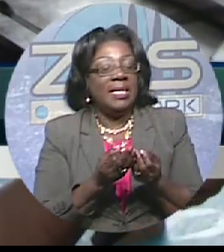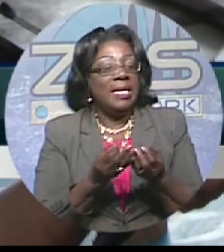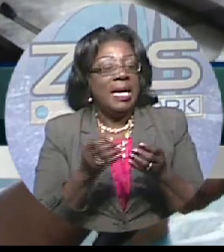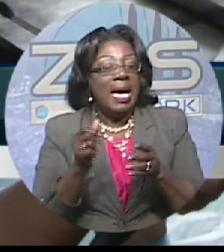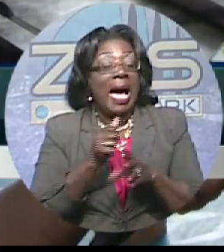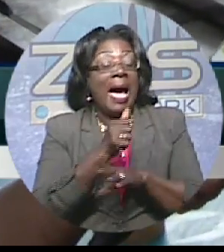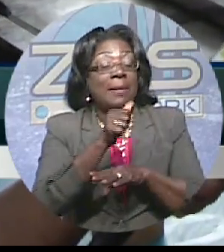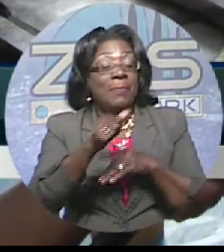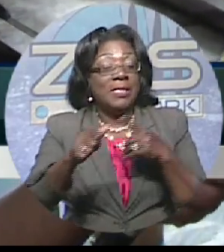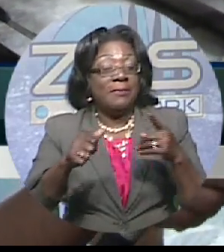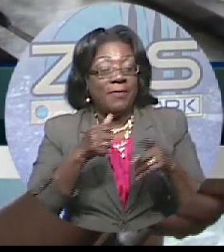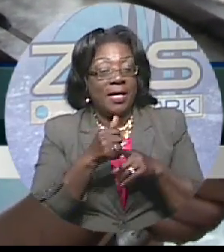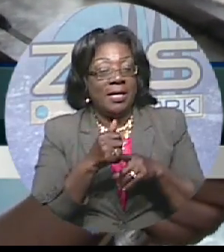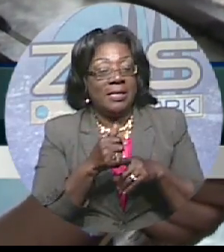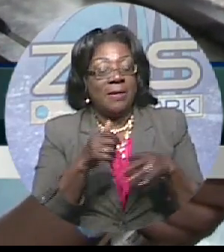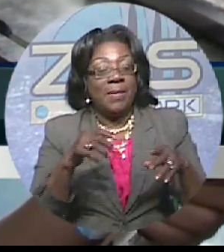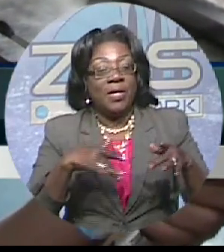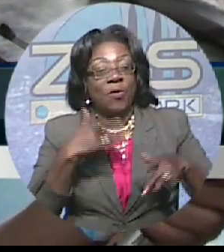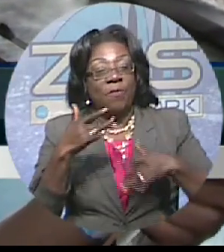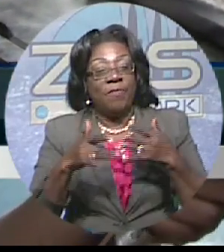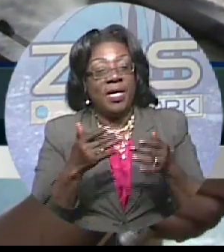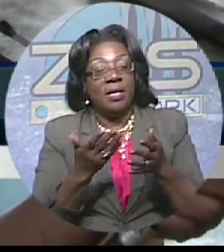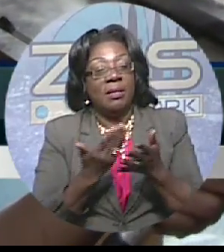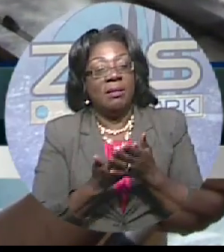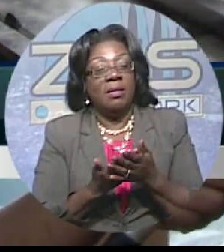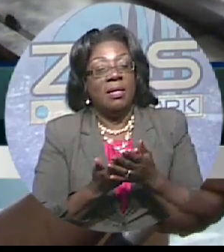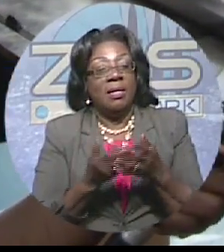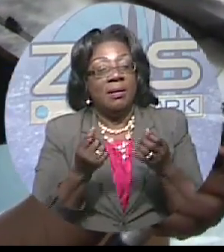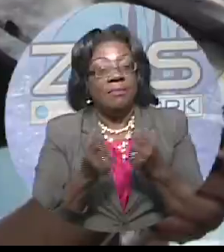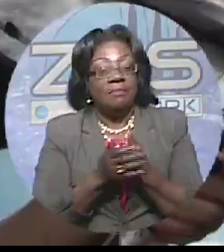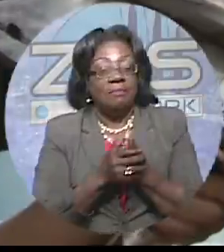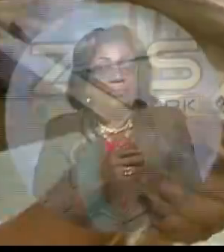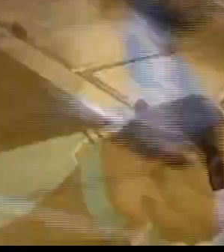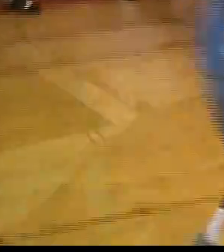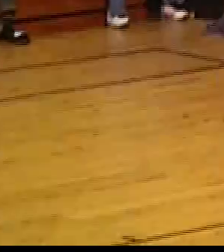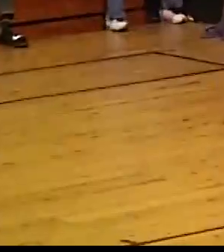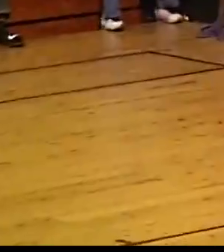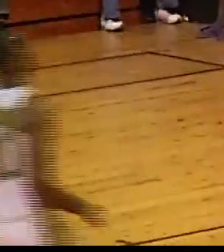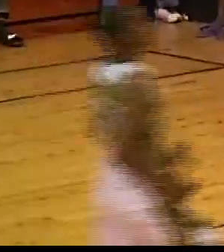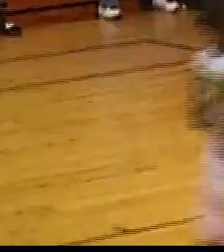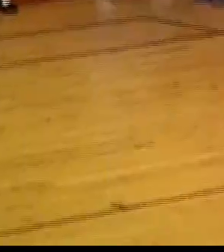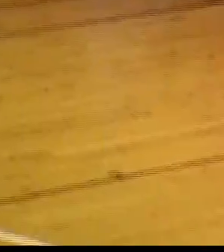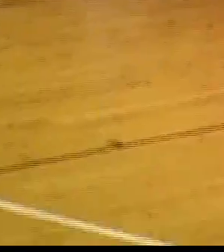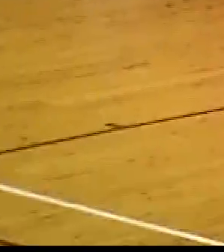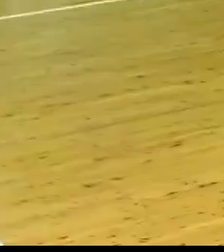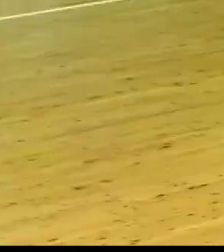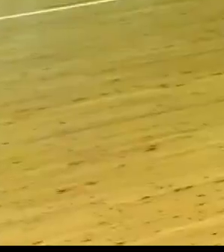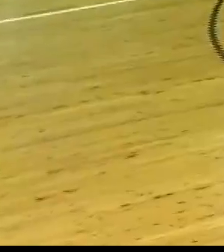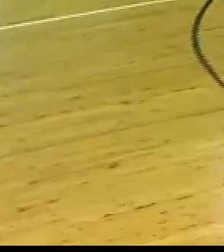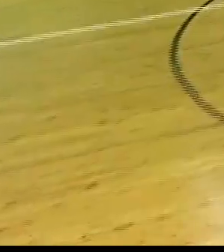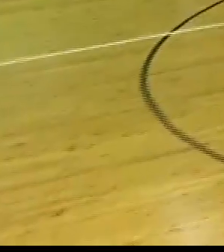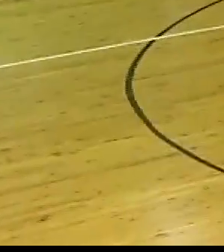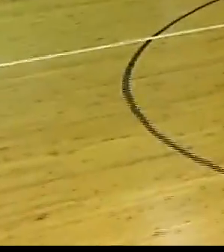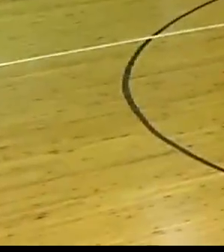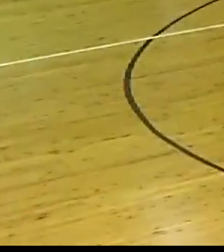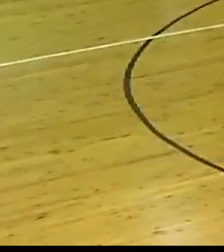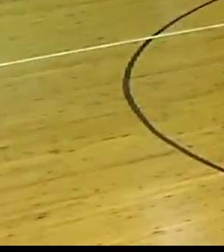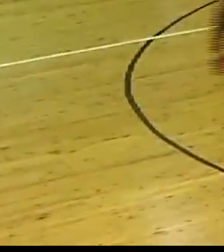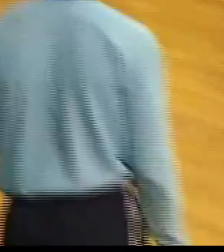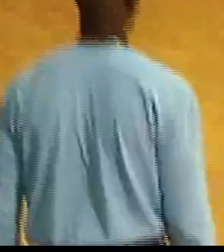makes us really feel the best and brightest of the Bahamas. Sports is up next with Jared Hayes.